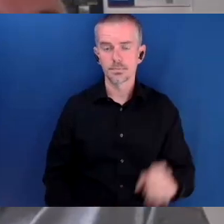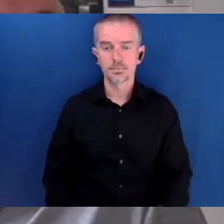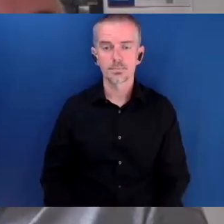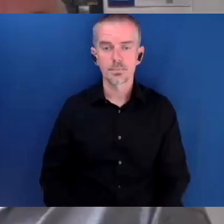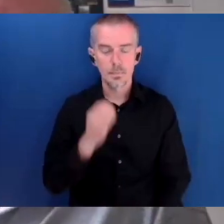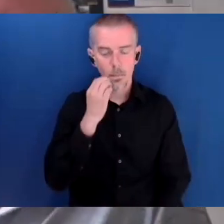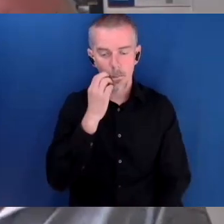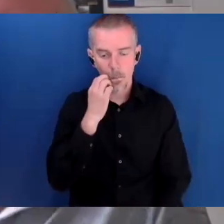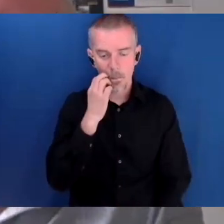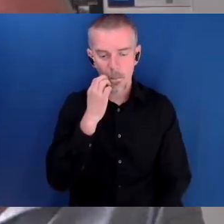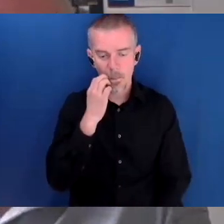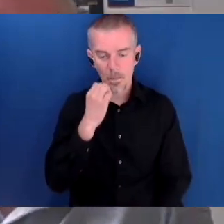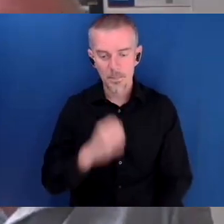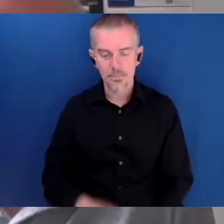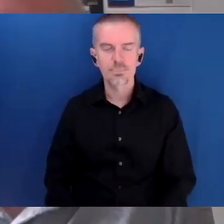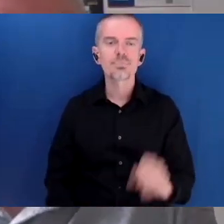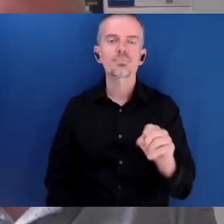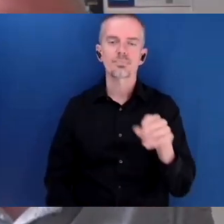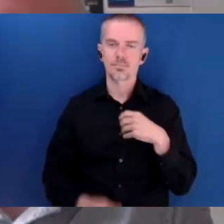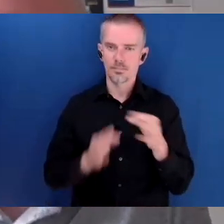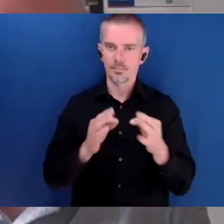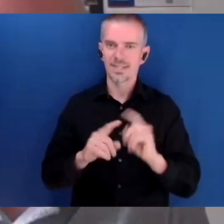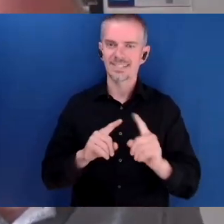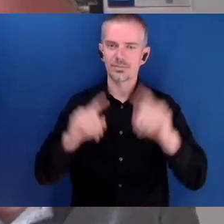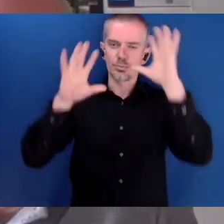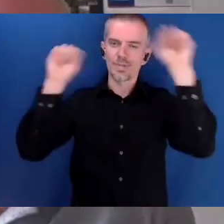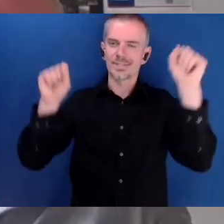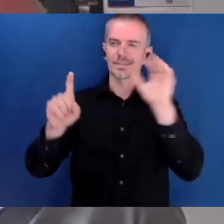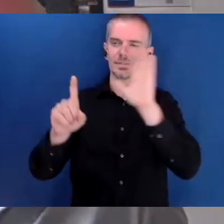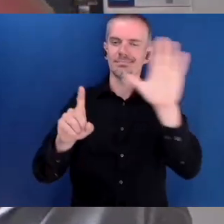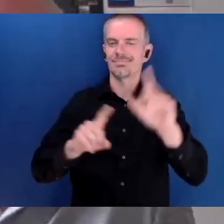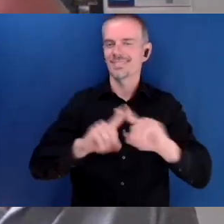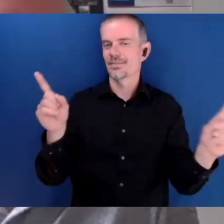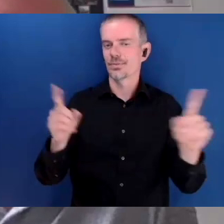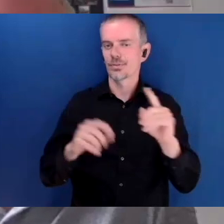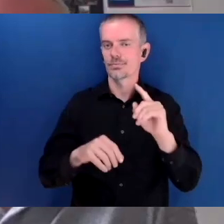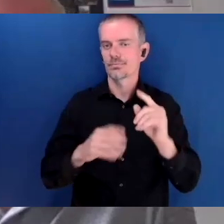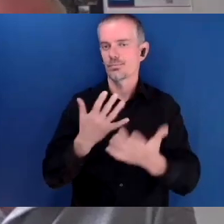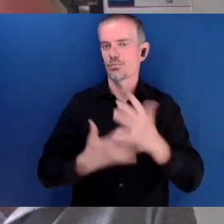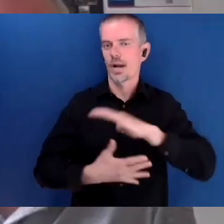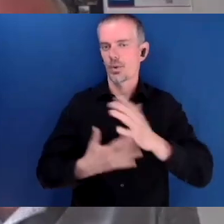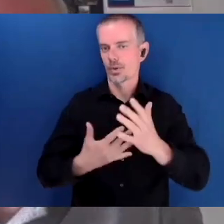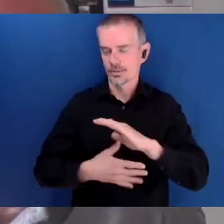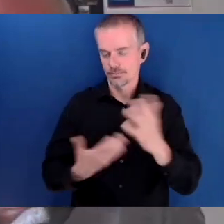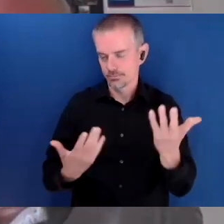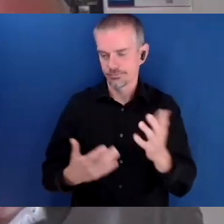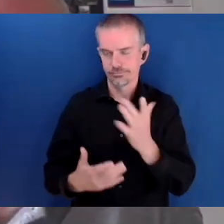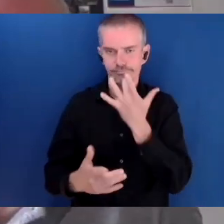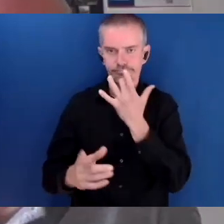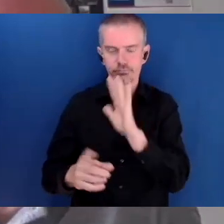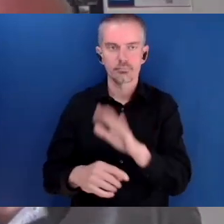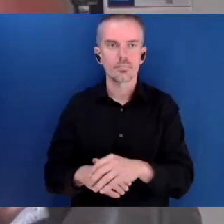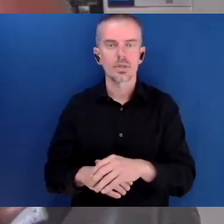little bit about how kind of different administrations have different priorities. In addition to the executive